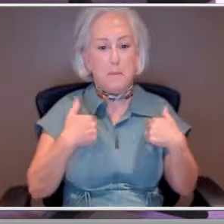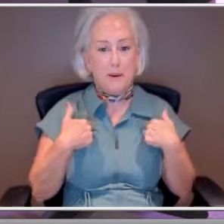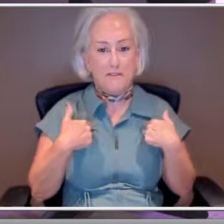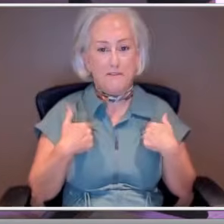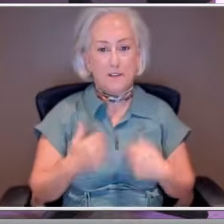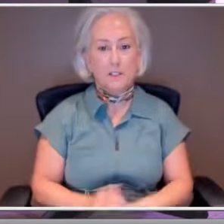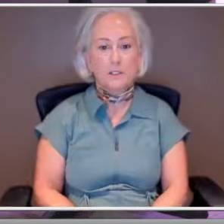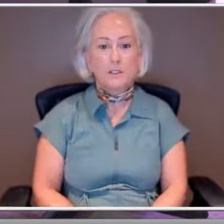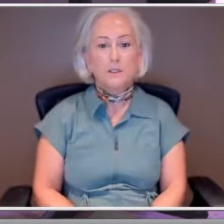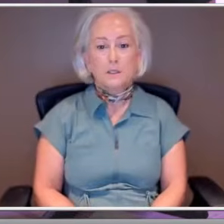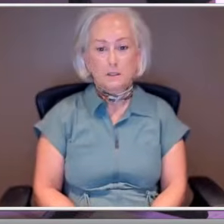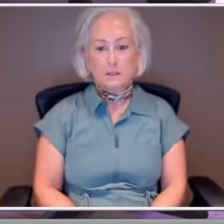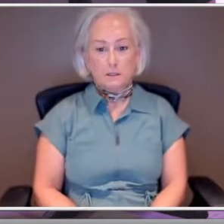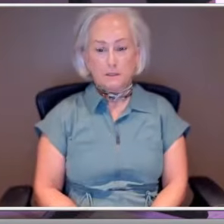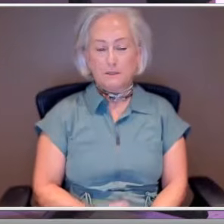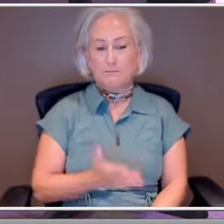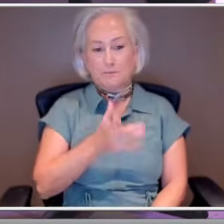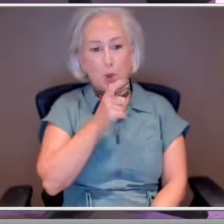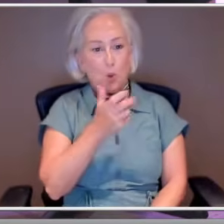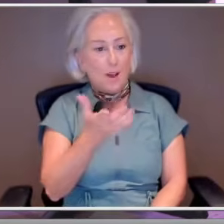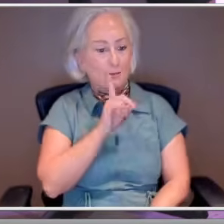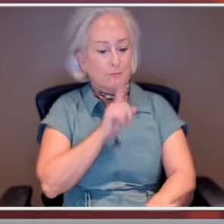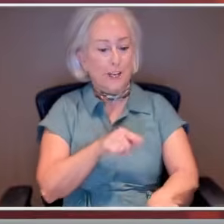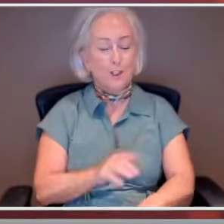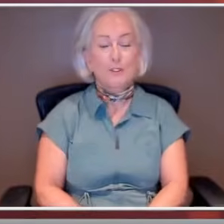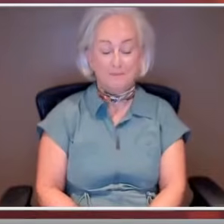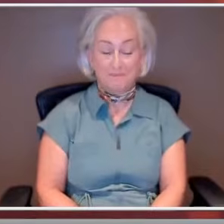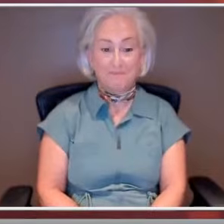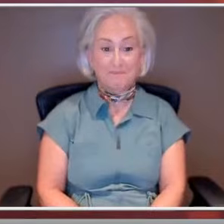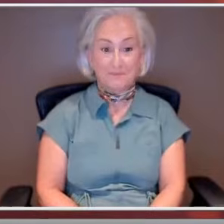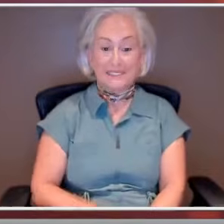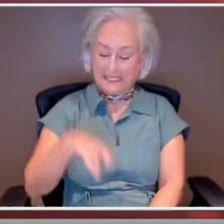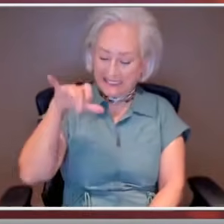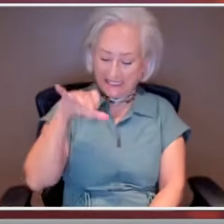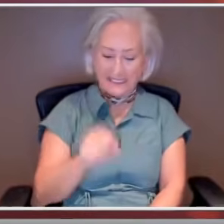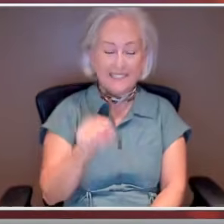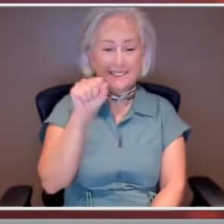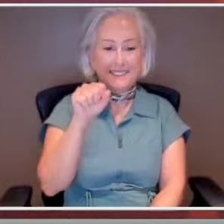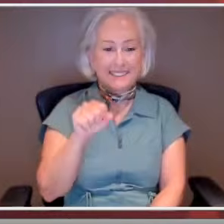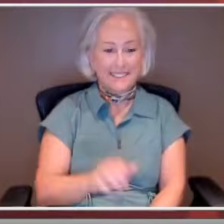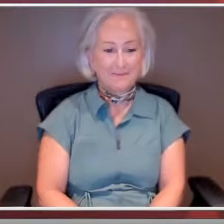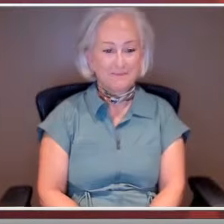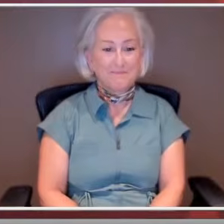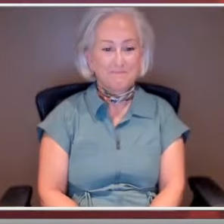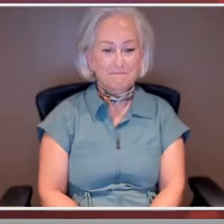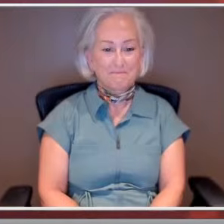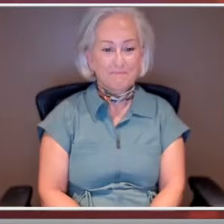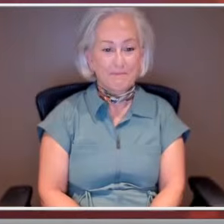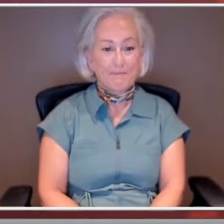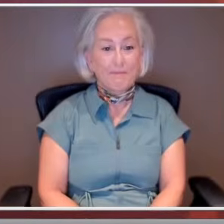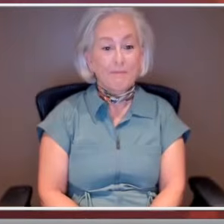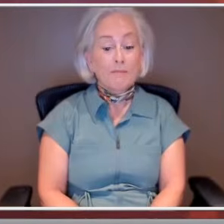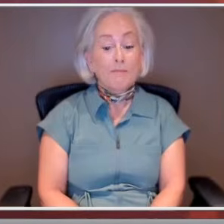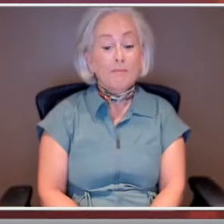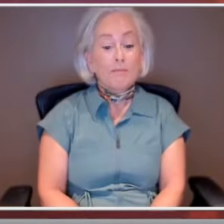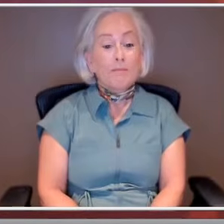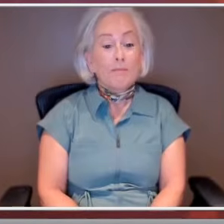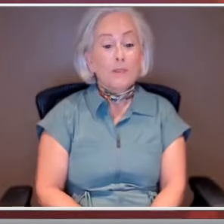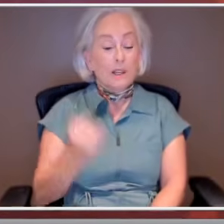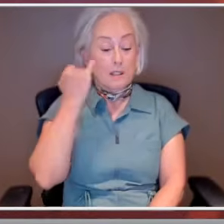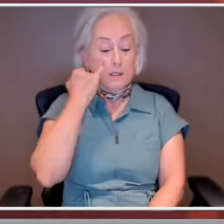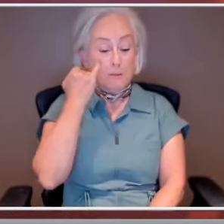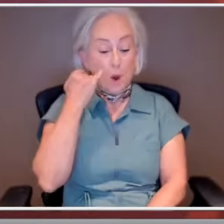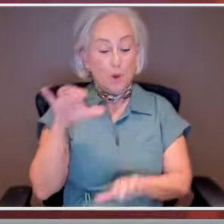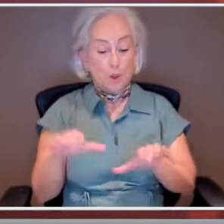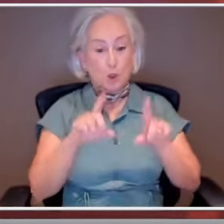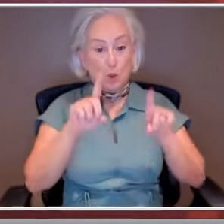So, yeah, who wants to take that Yeah, one? so the short answer is absolutely yes. So when we, for example, get an echo, we're not just looking